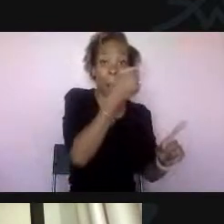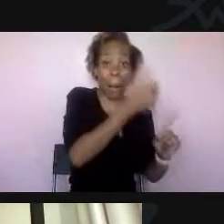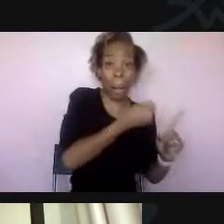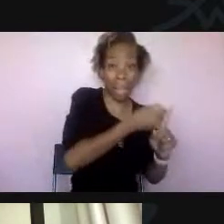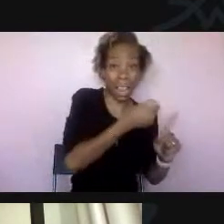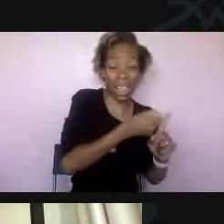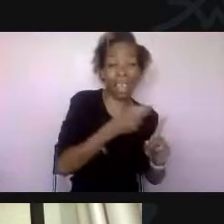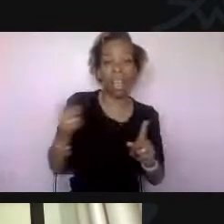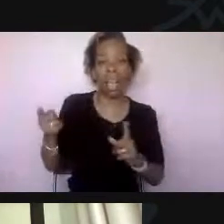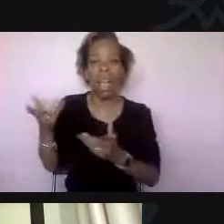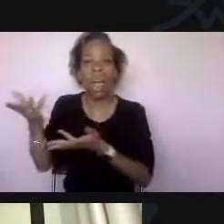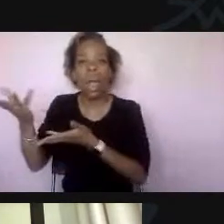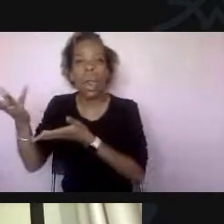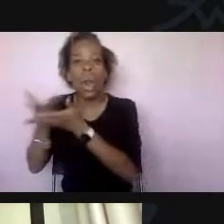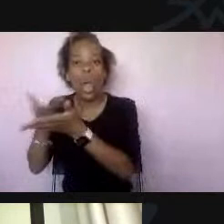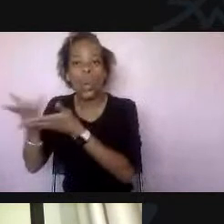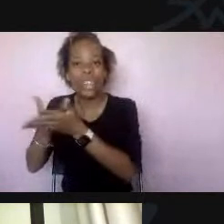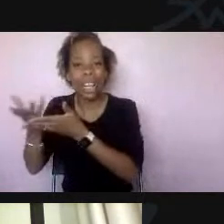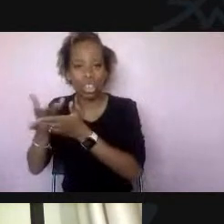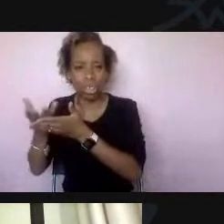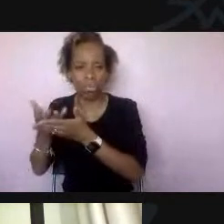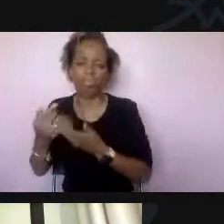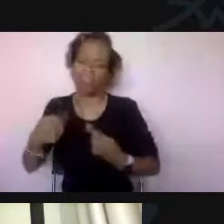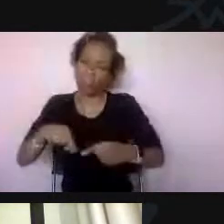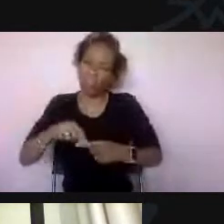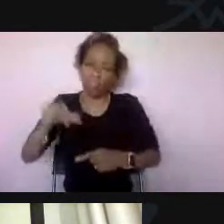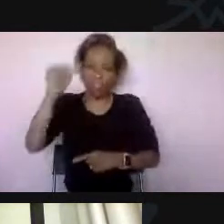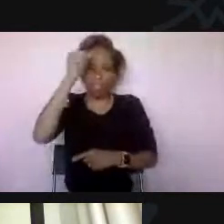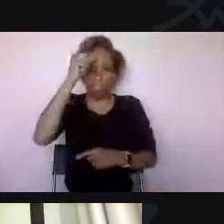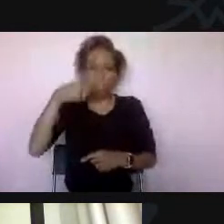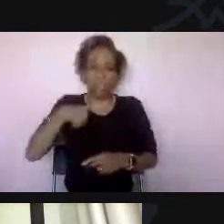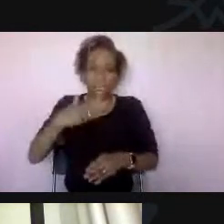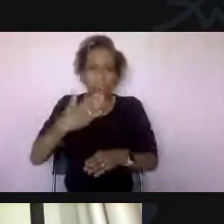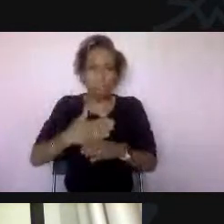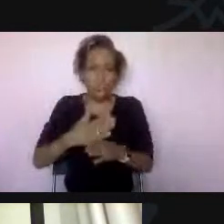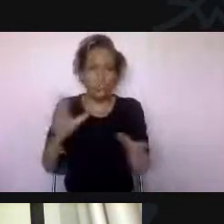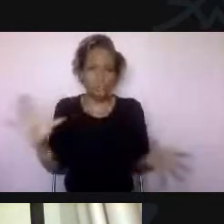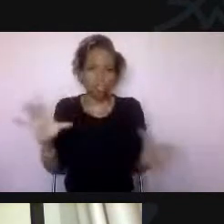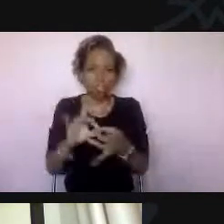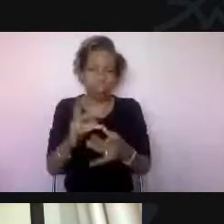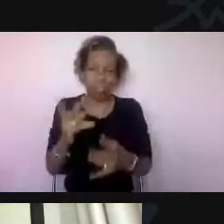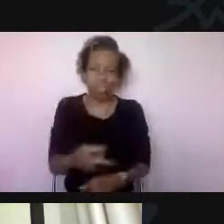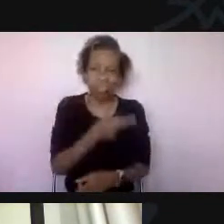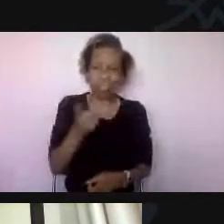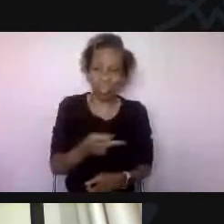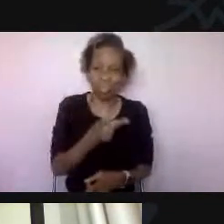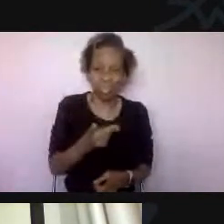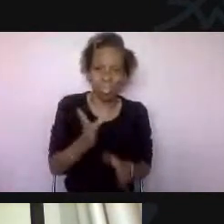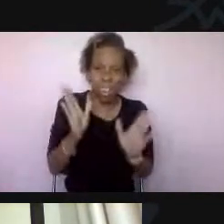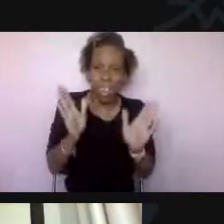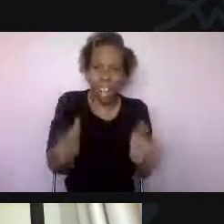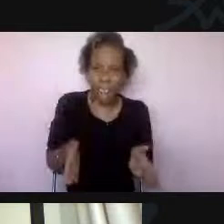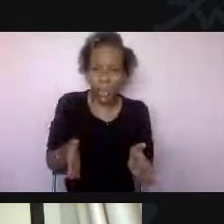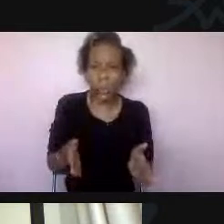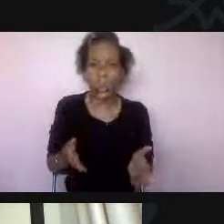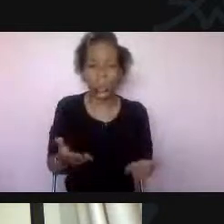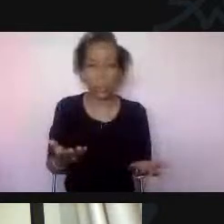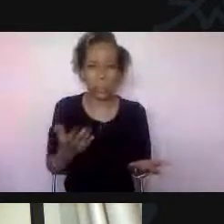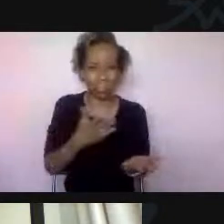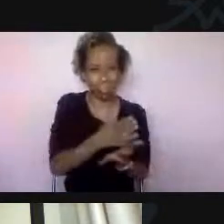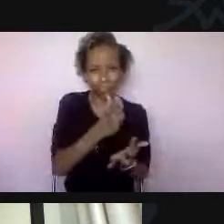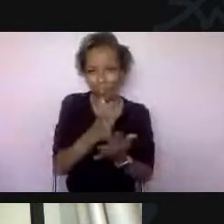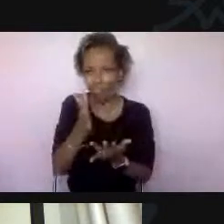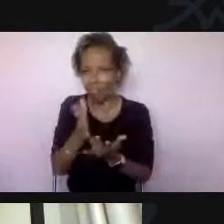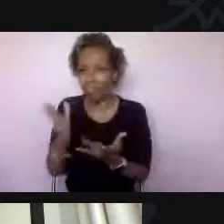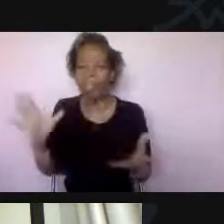that, obviously we need to make sure that our work is complementary, and that we are joining up the dots between the different aspects of our work and how we're